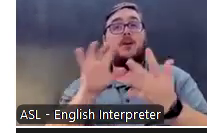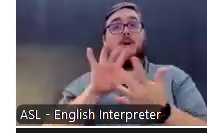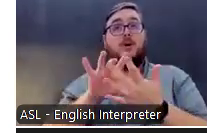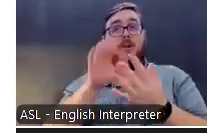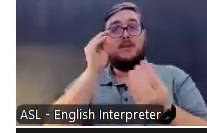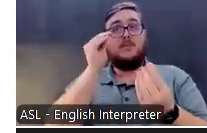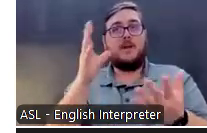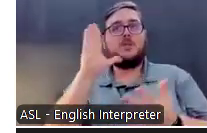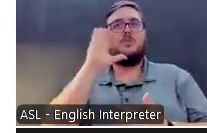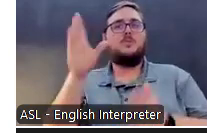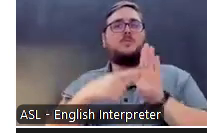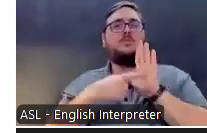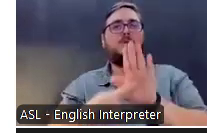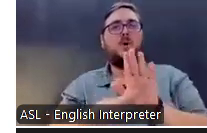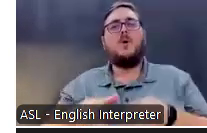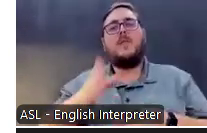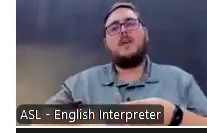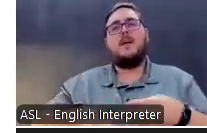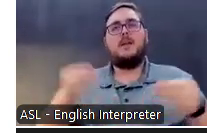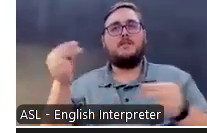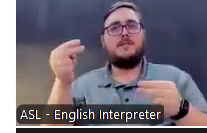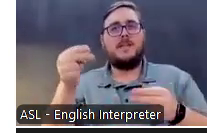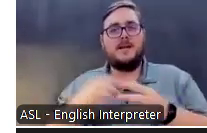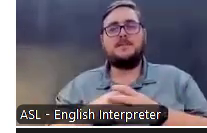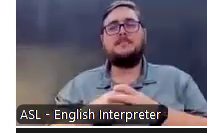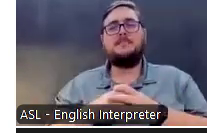this presentation that we'll review. And some of